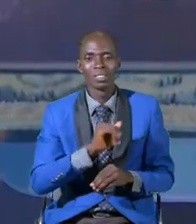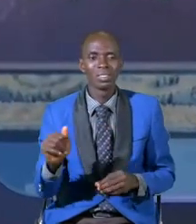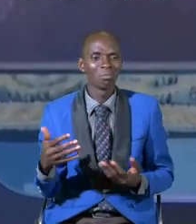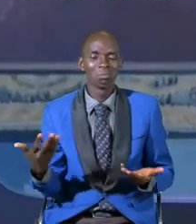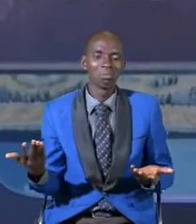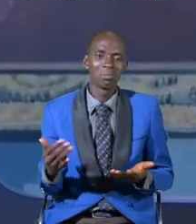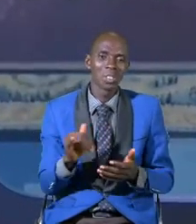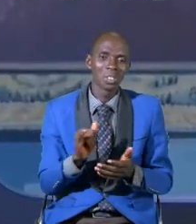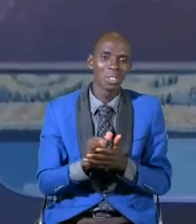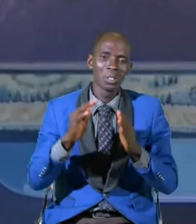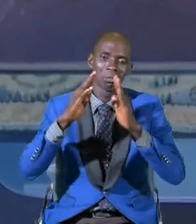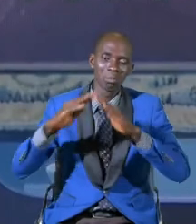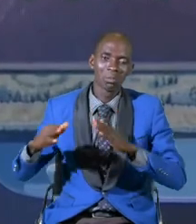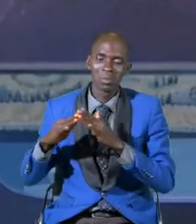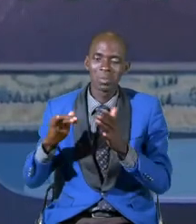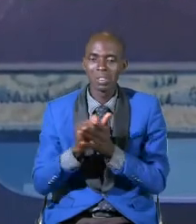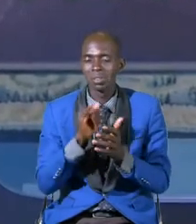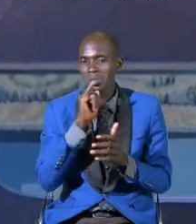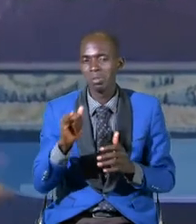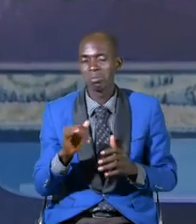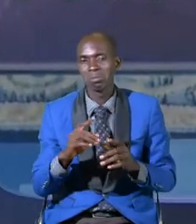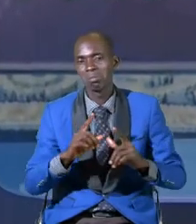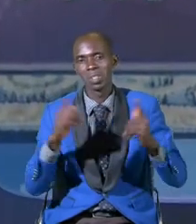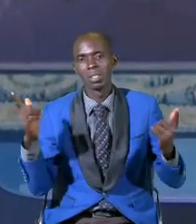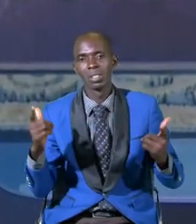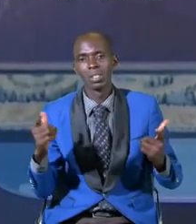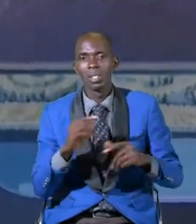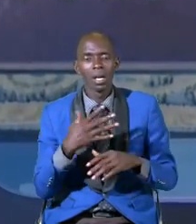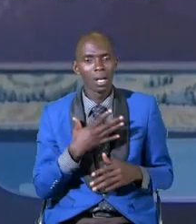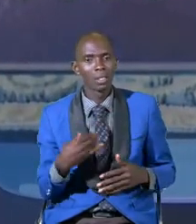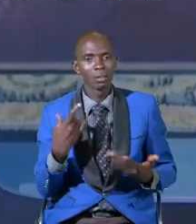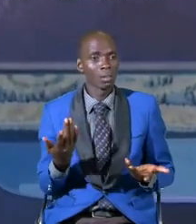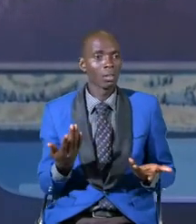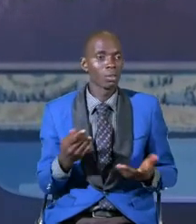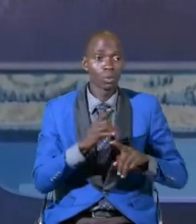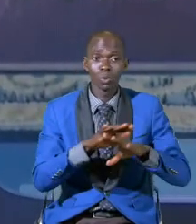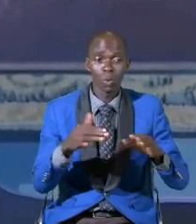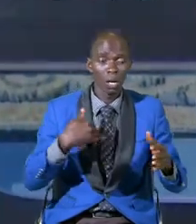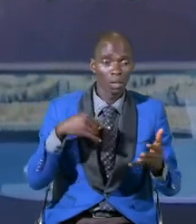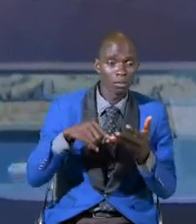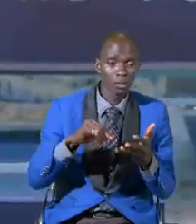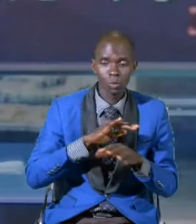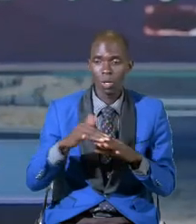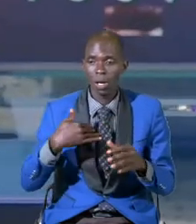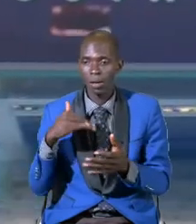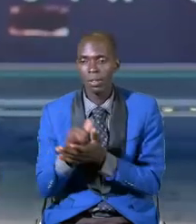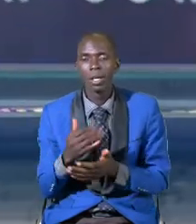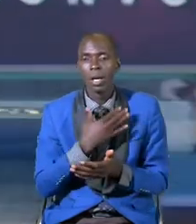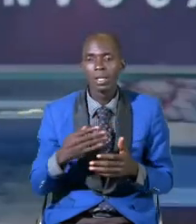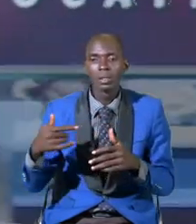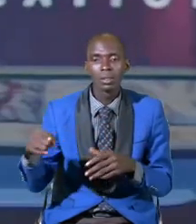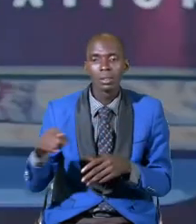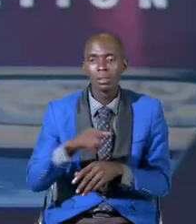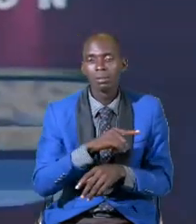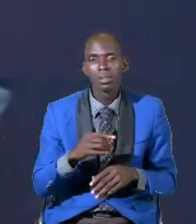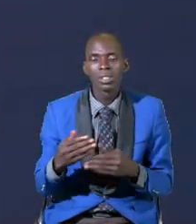have this, we didn't have that, we didn't have that. And so they abandon their convictions. This week of